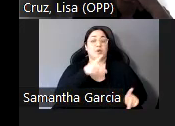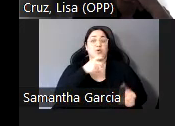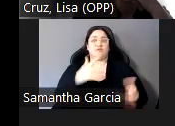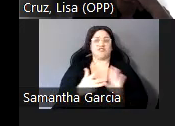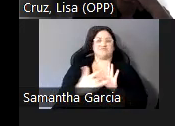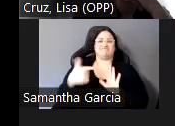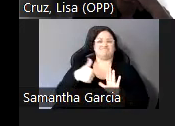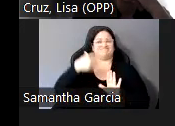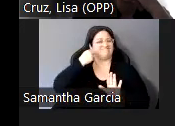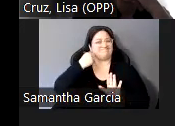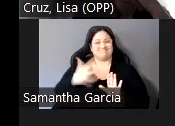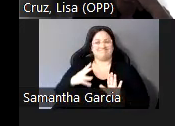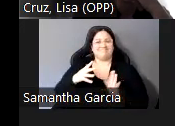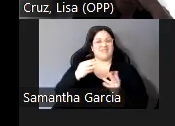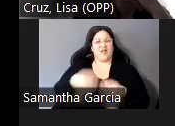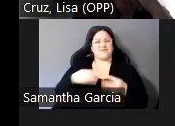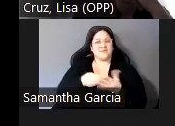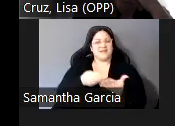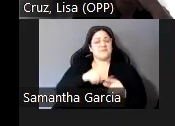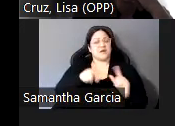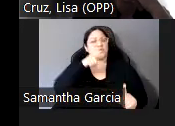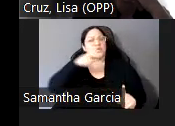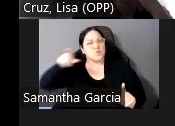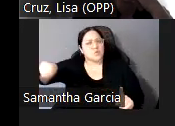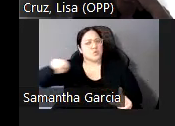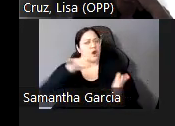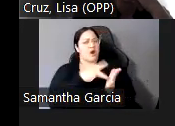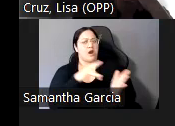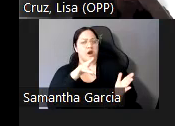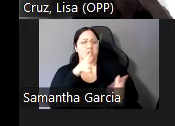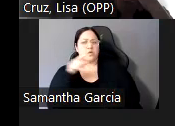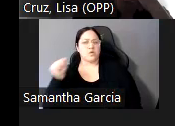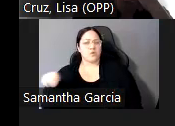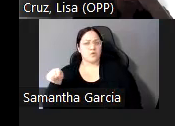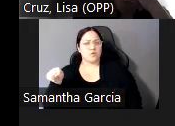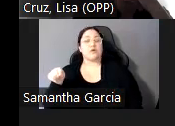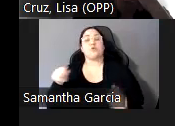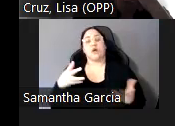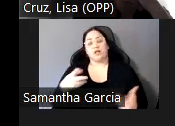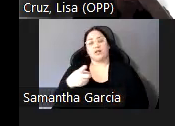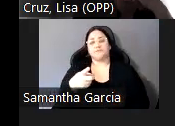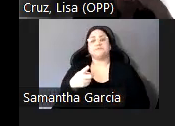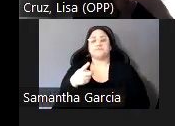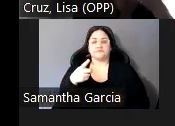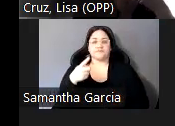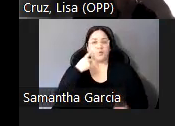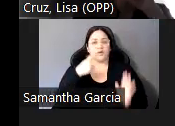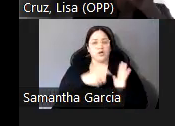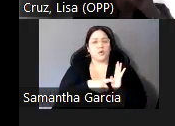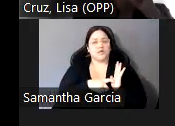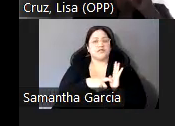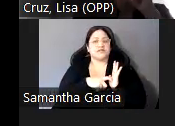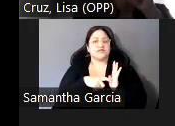As I mentioned before, like our extortion frauds typically originate out of India, and you can go